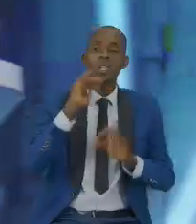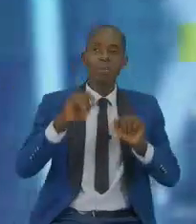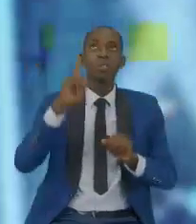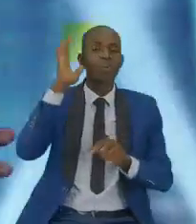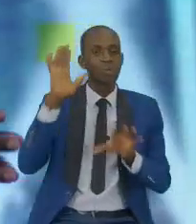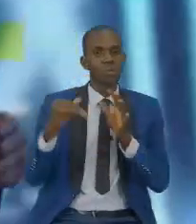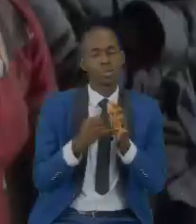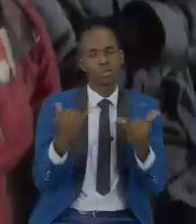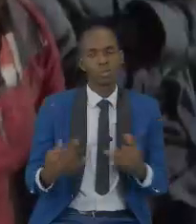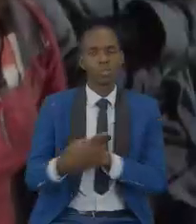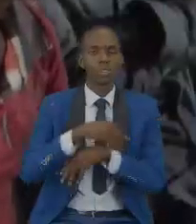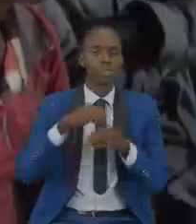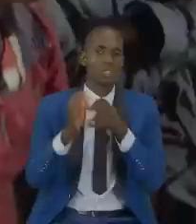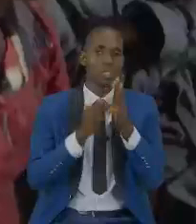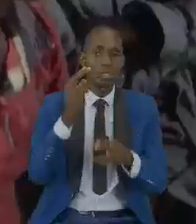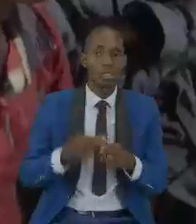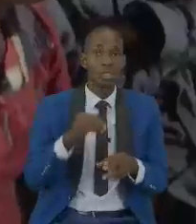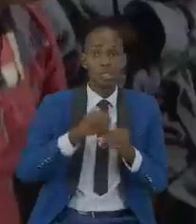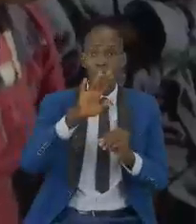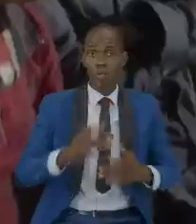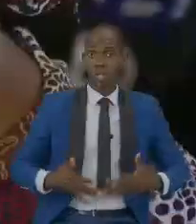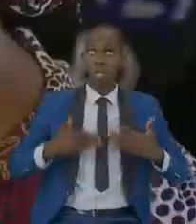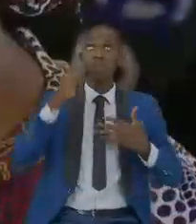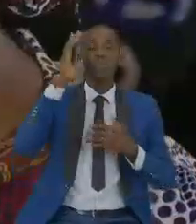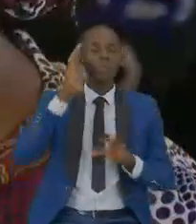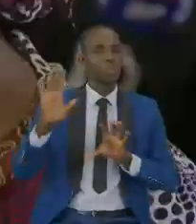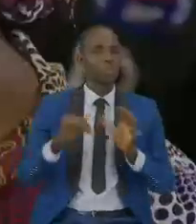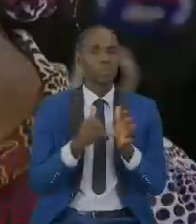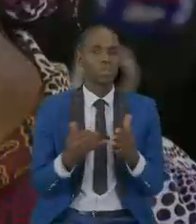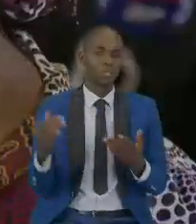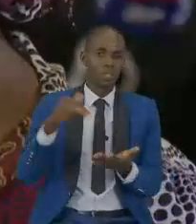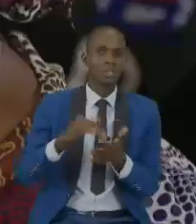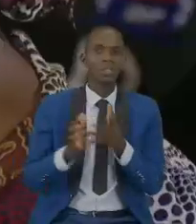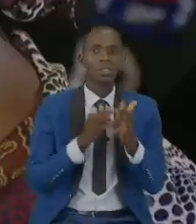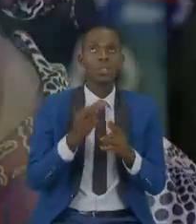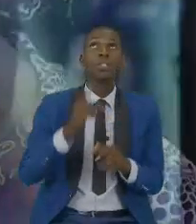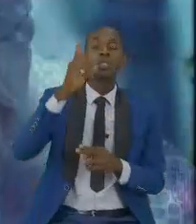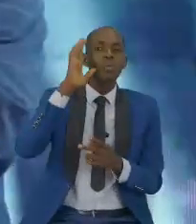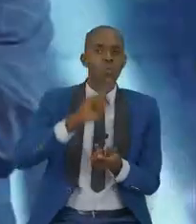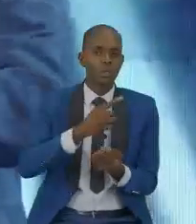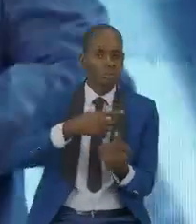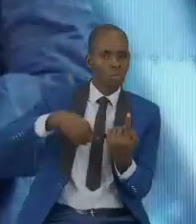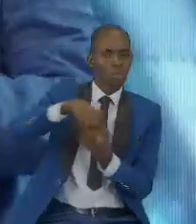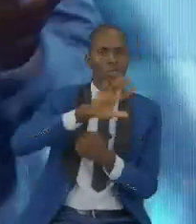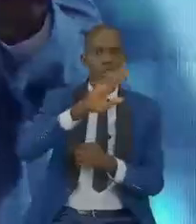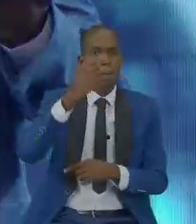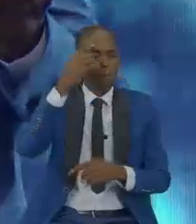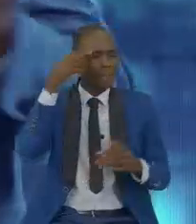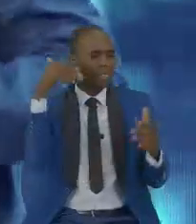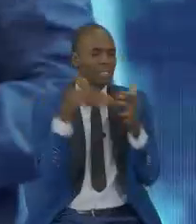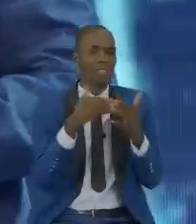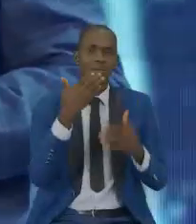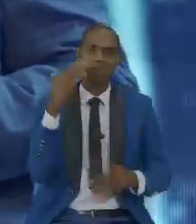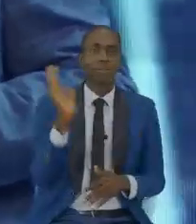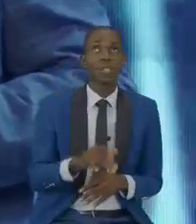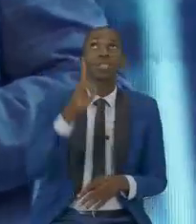today. In your life, he'll do it today. It will turn your mind against evil. It will turn